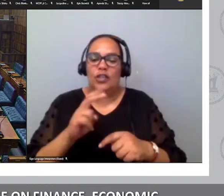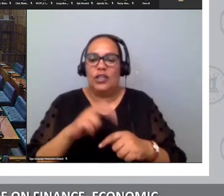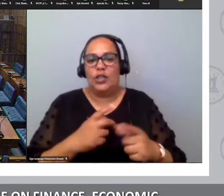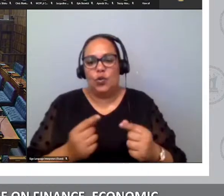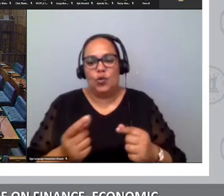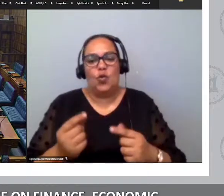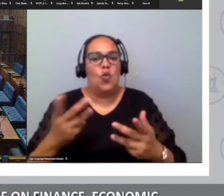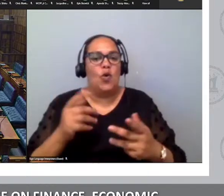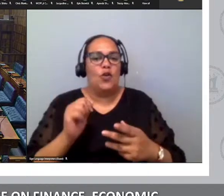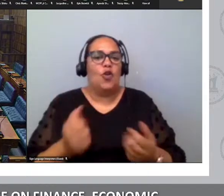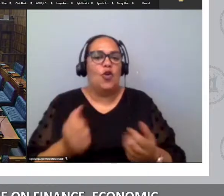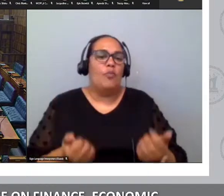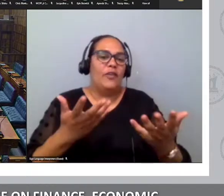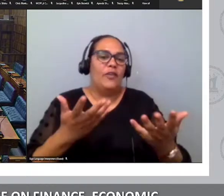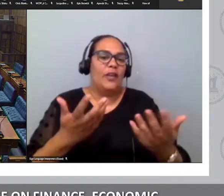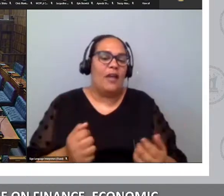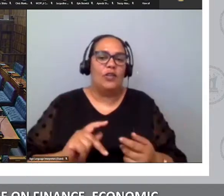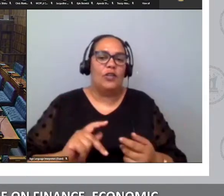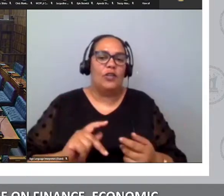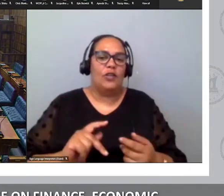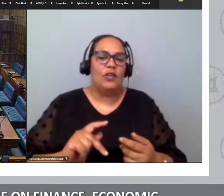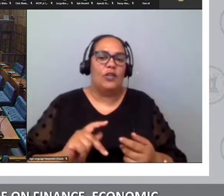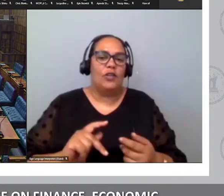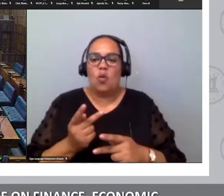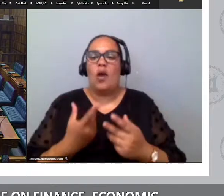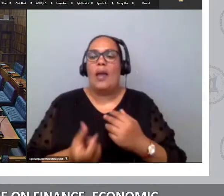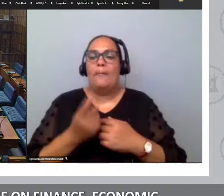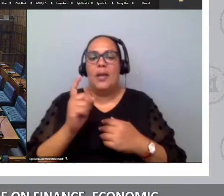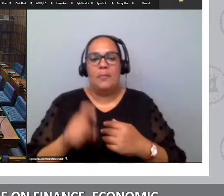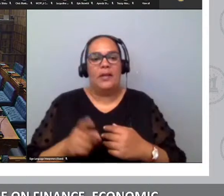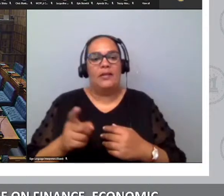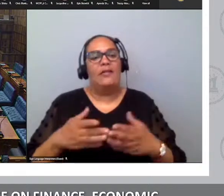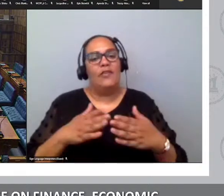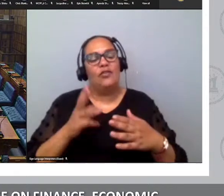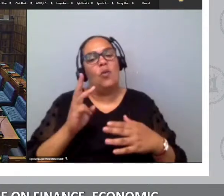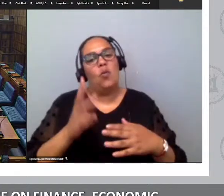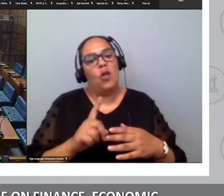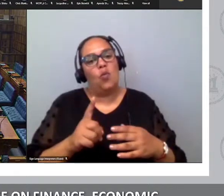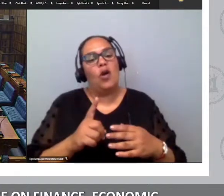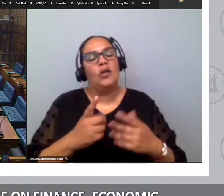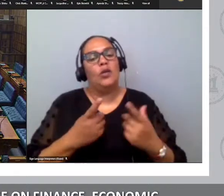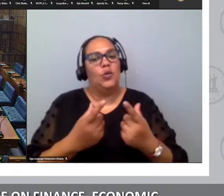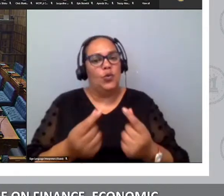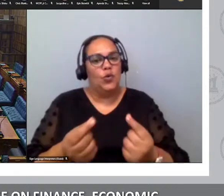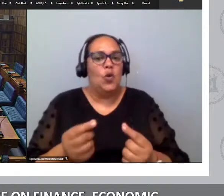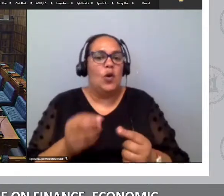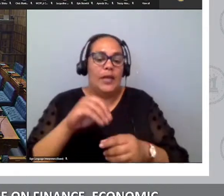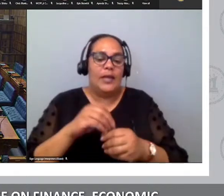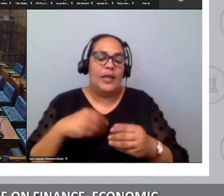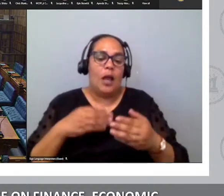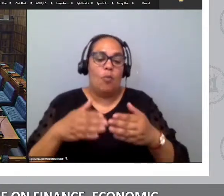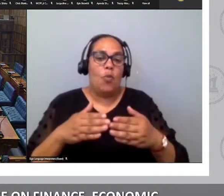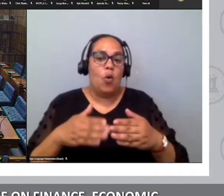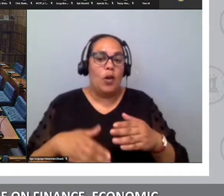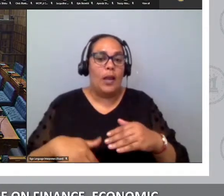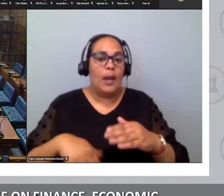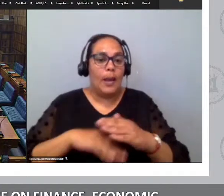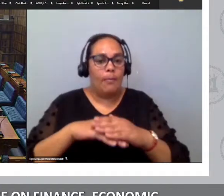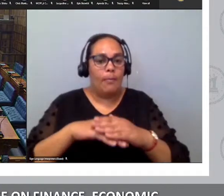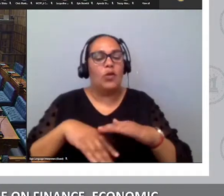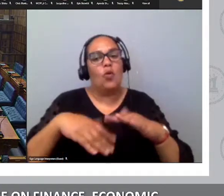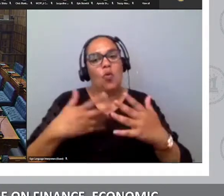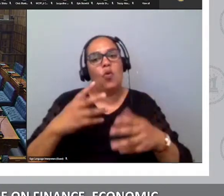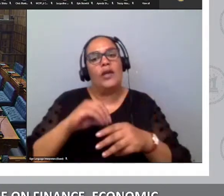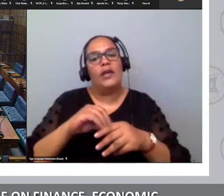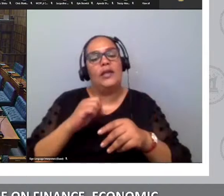where there are provisions and stores that need to happen these vessels will then anchor either within our Port limits or will anchor in our anchor each